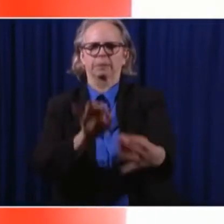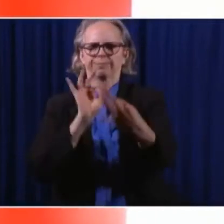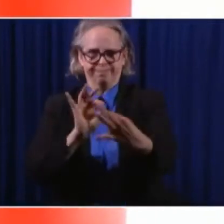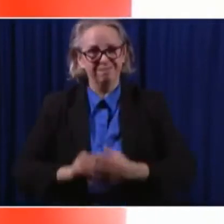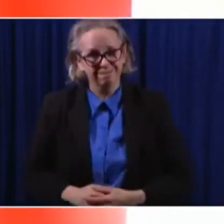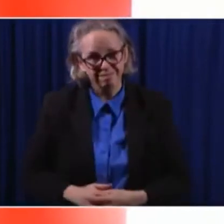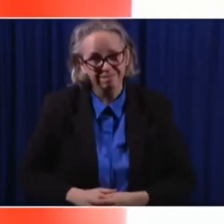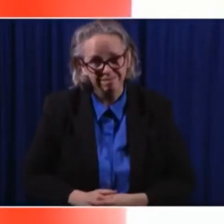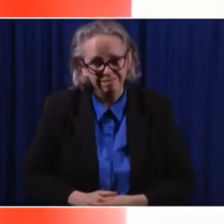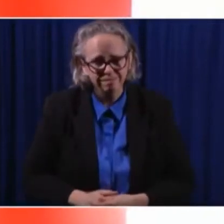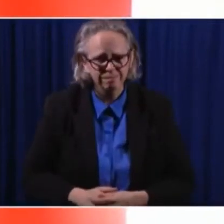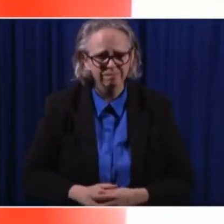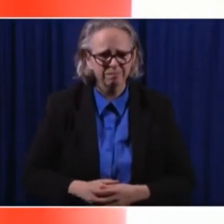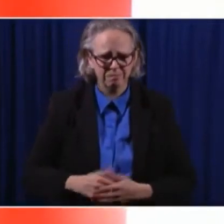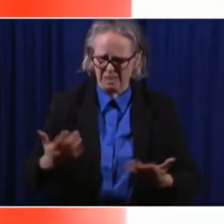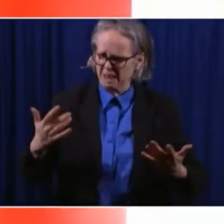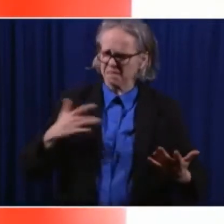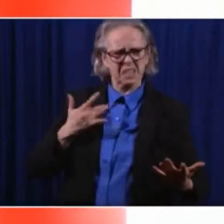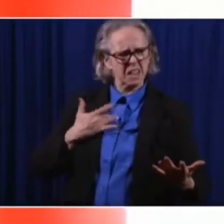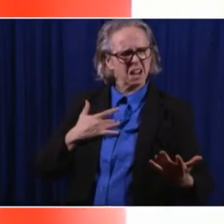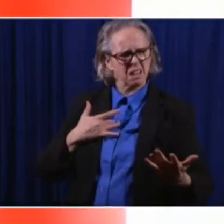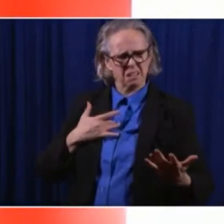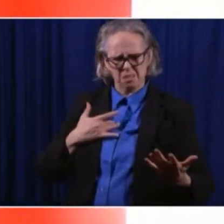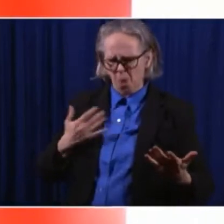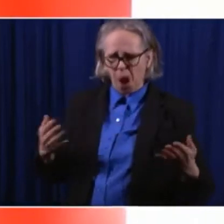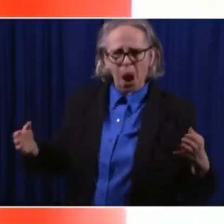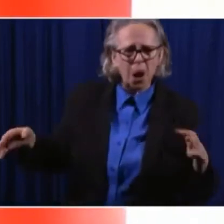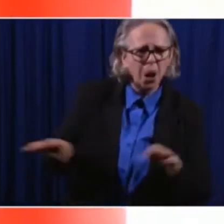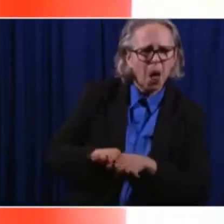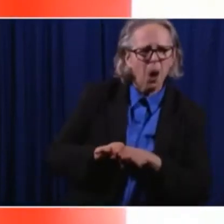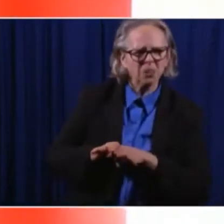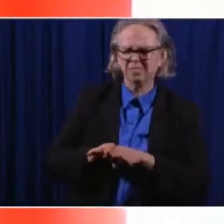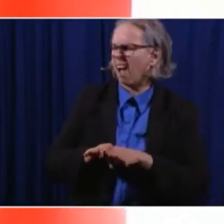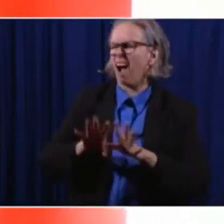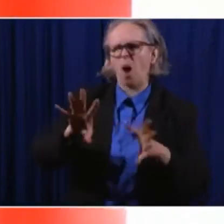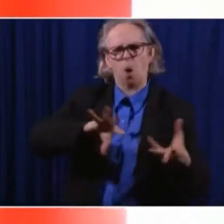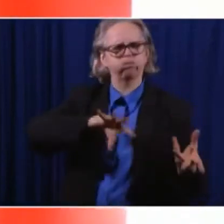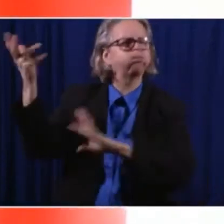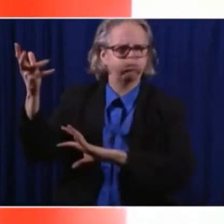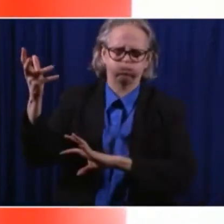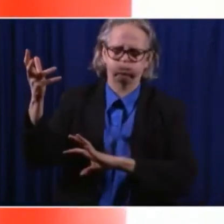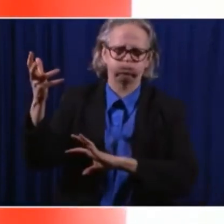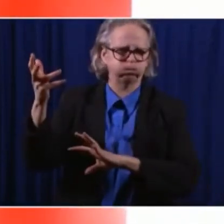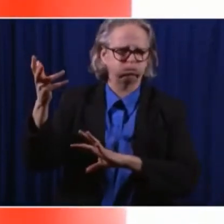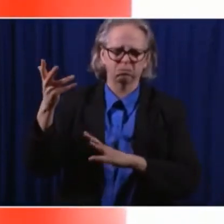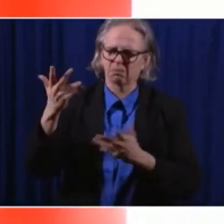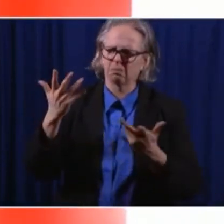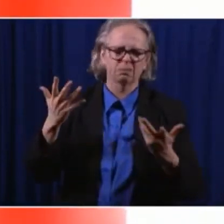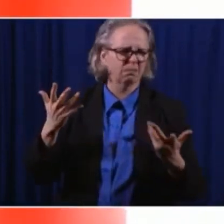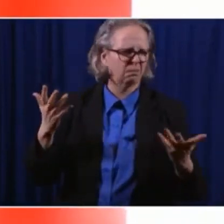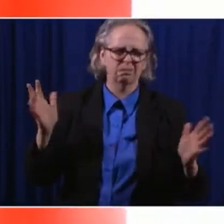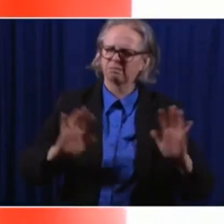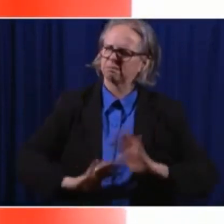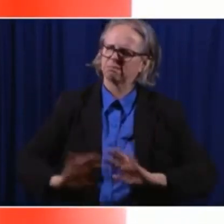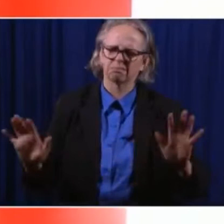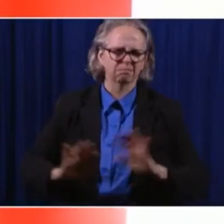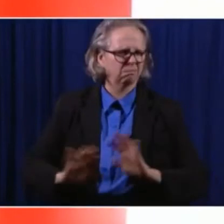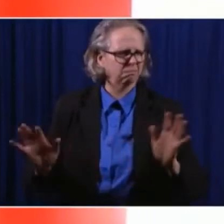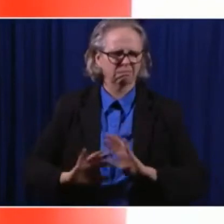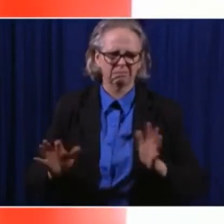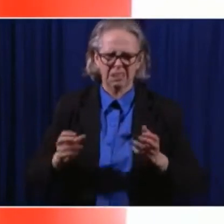impact on restaurants and thousands of employees if we shut everything down. The vast majority of restaurants and hospitality locations